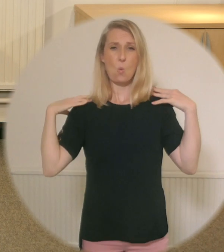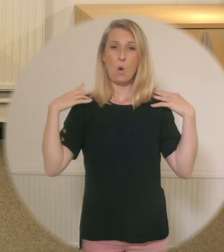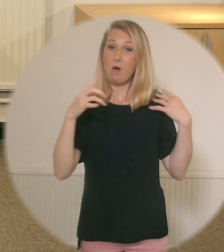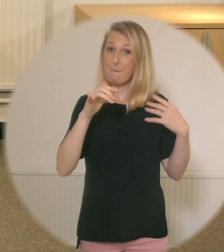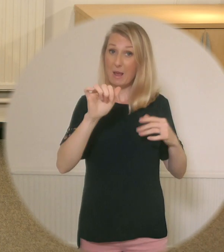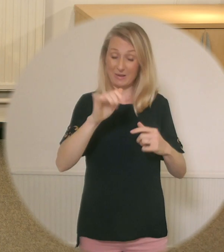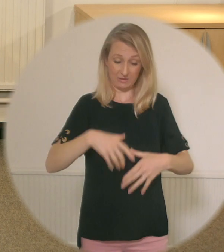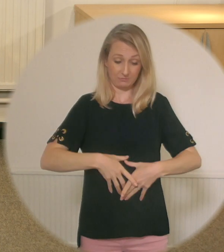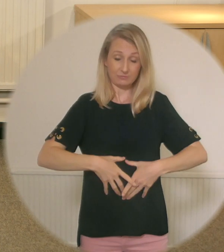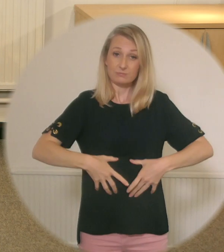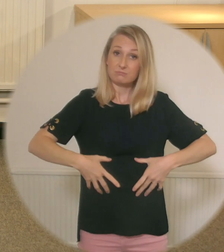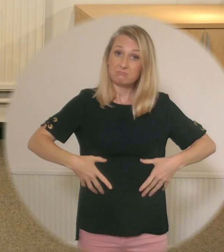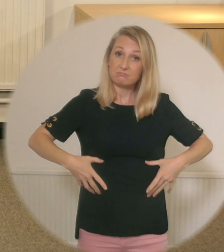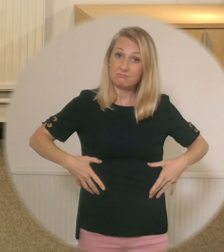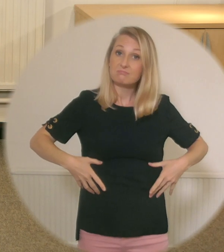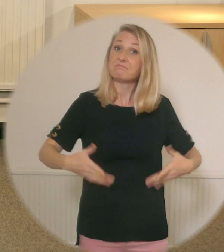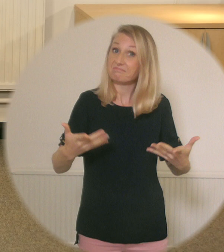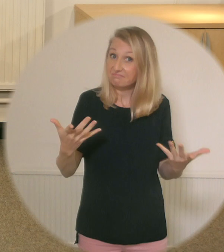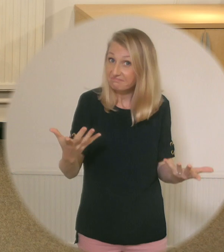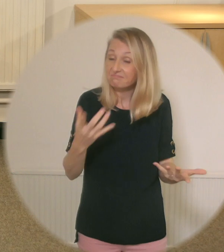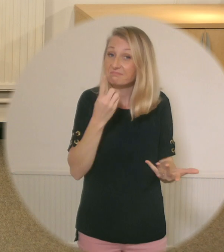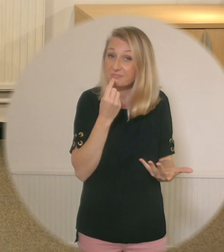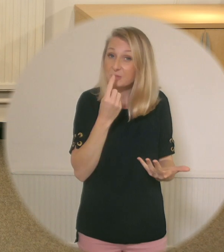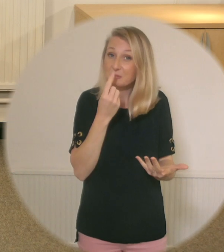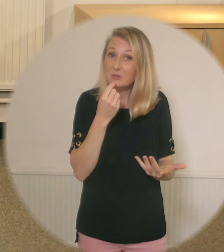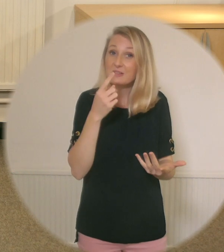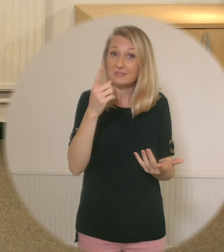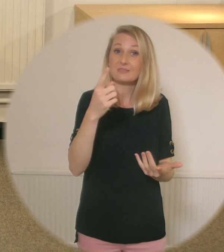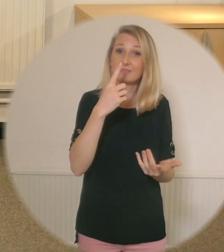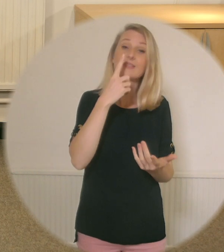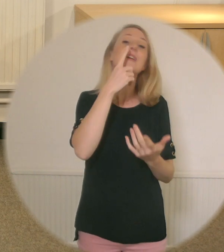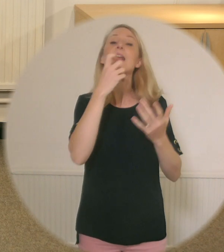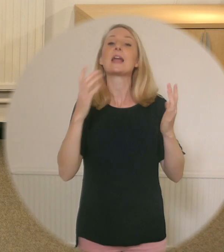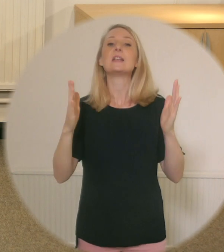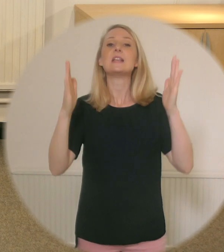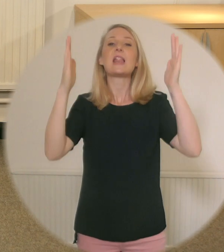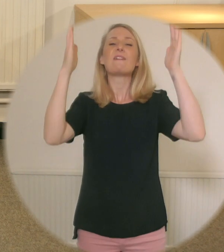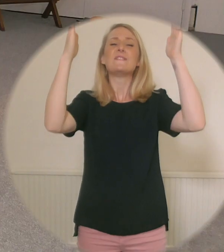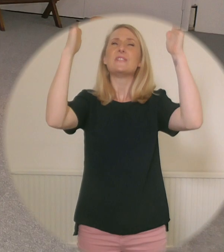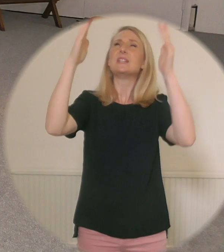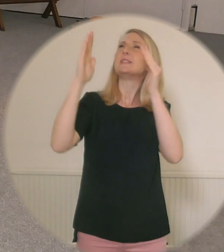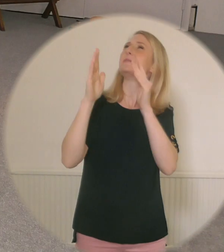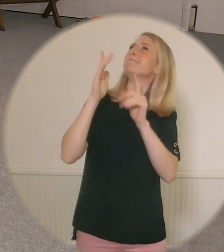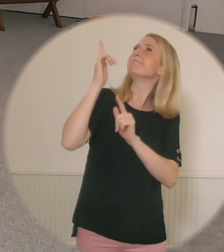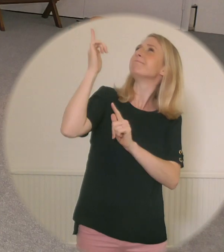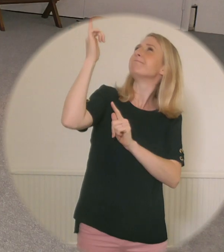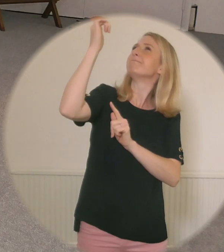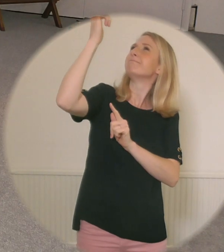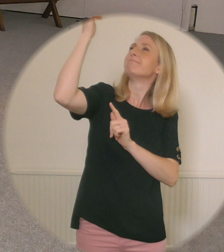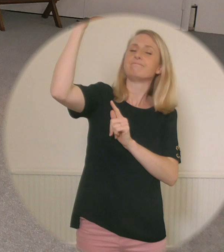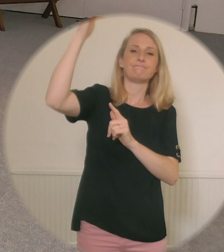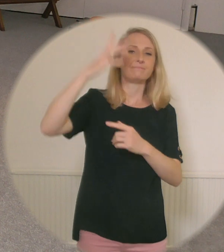stretching. We could even lift the gaze and reach up towards the ceiling, breathing deeply here.